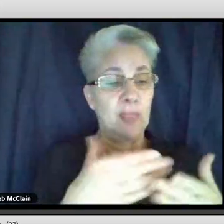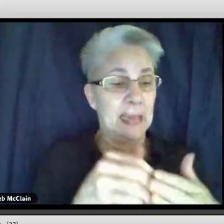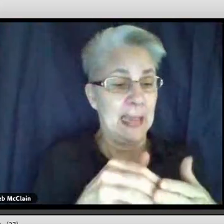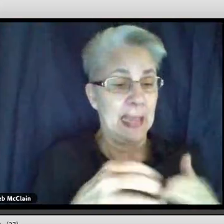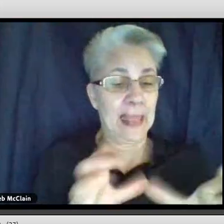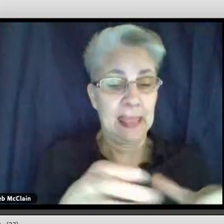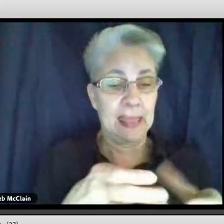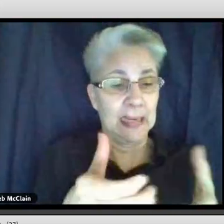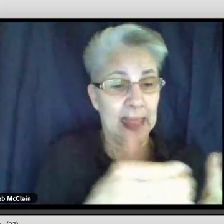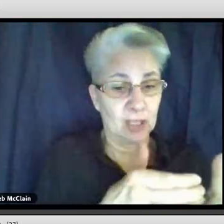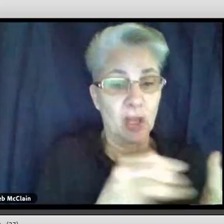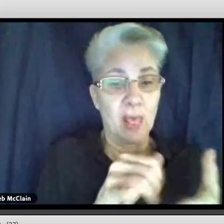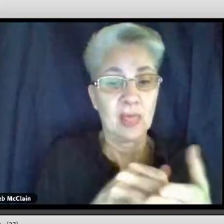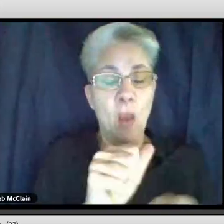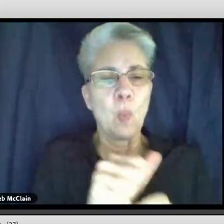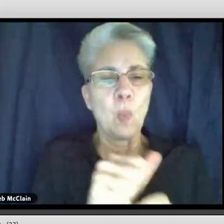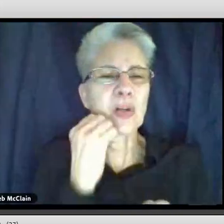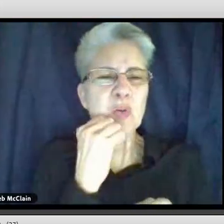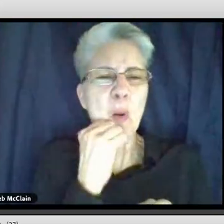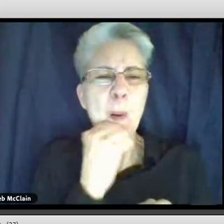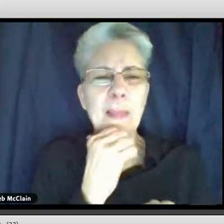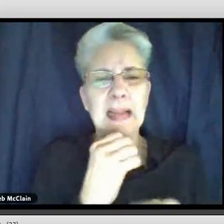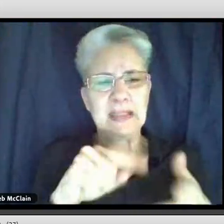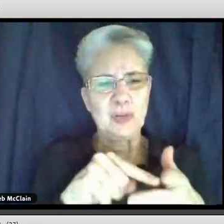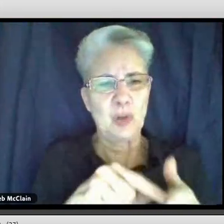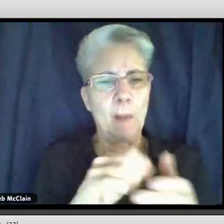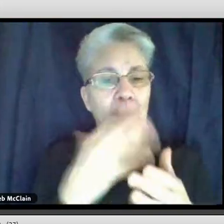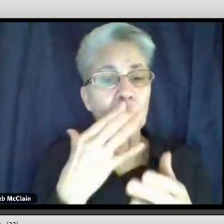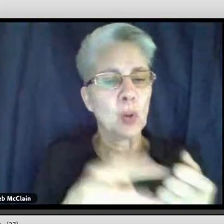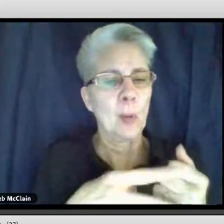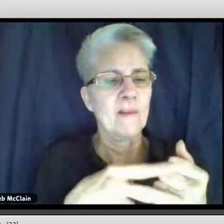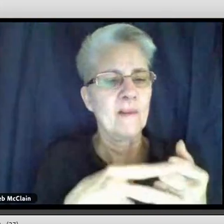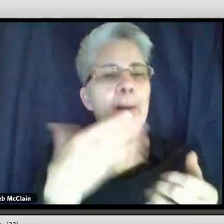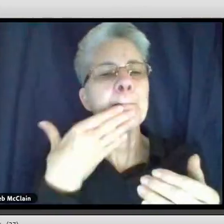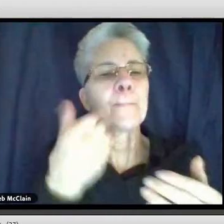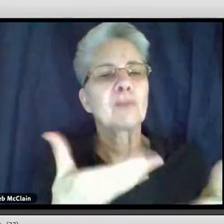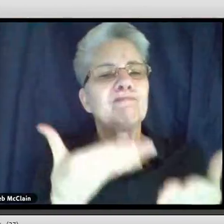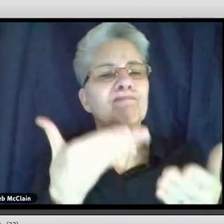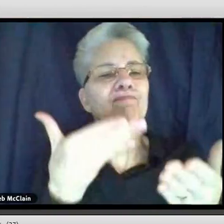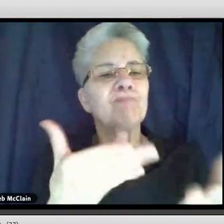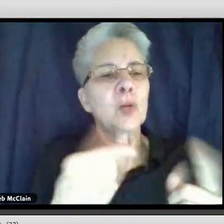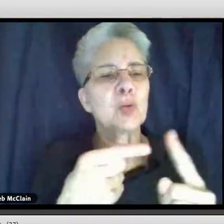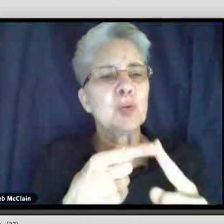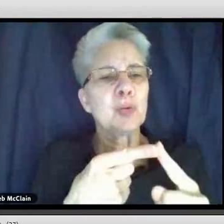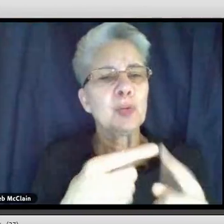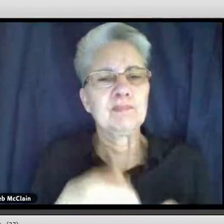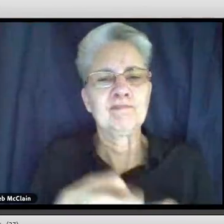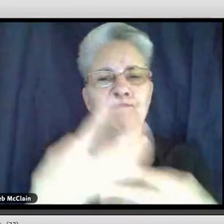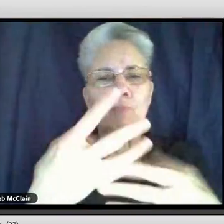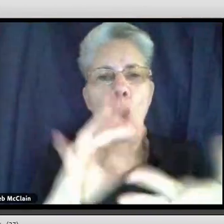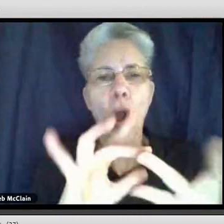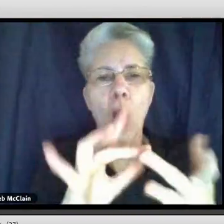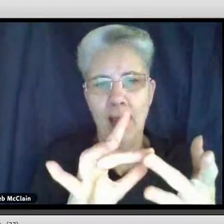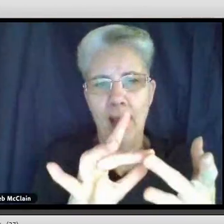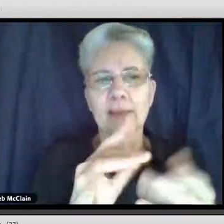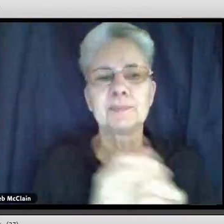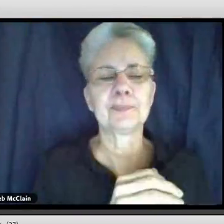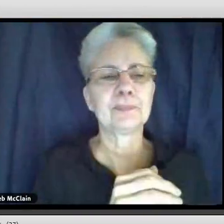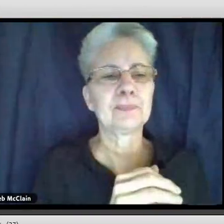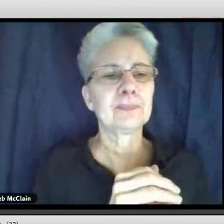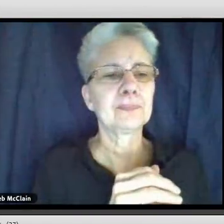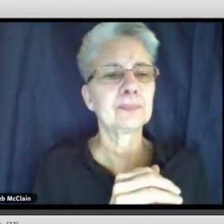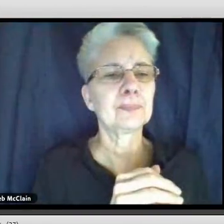collections. This work is usually undertaken so that you can provide better access to the item through an online platform of some kind.